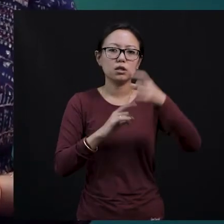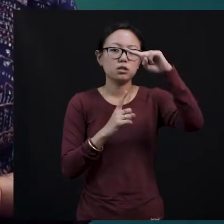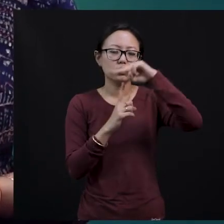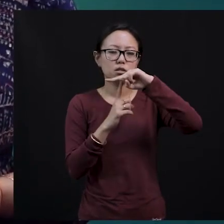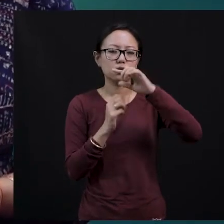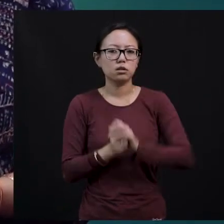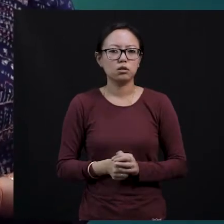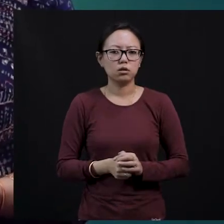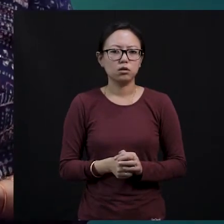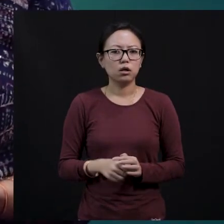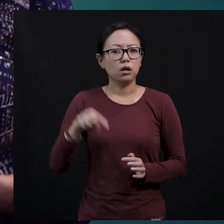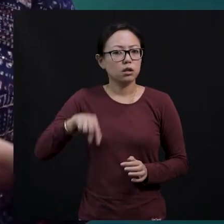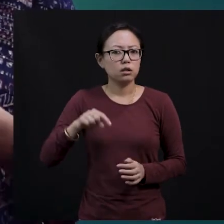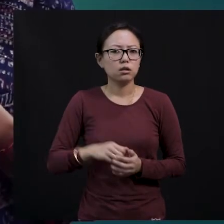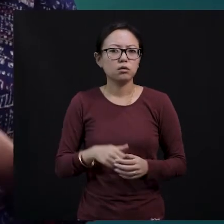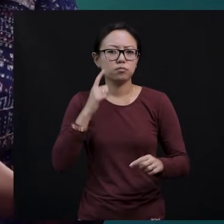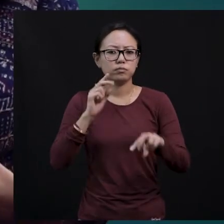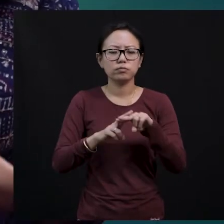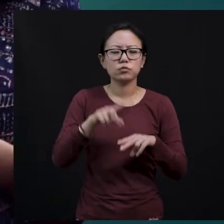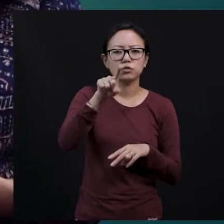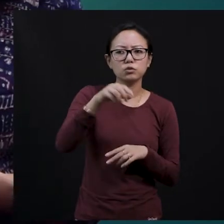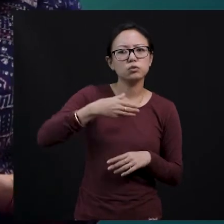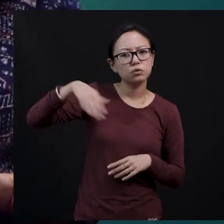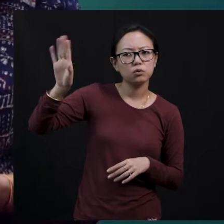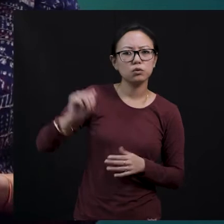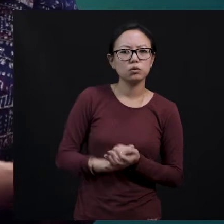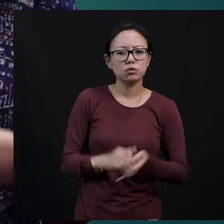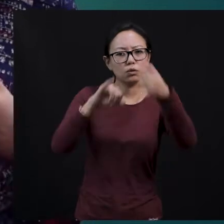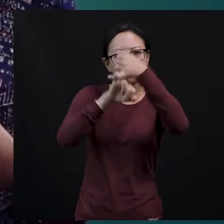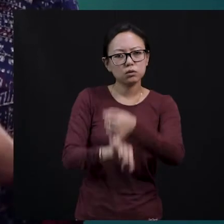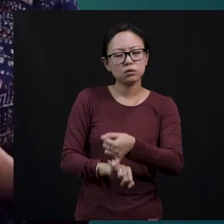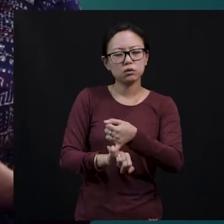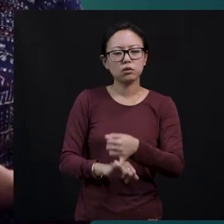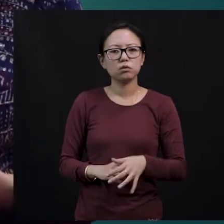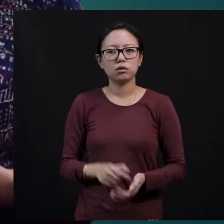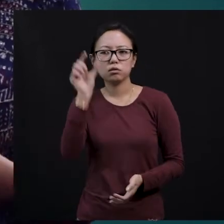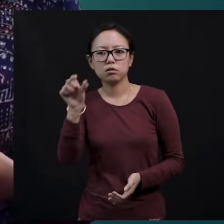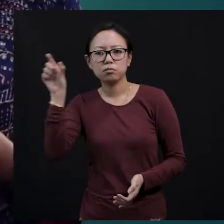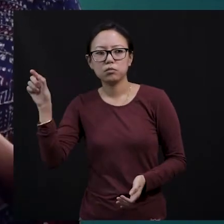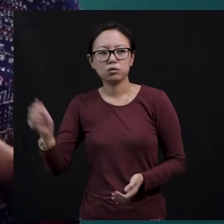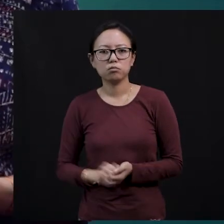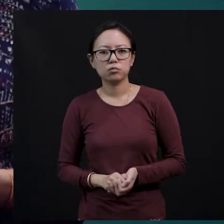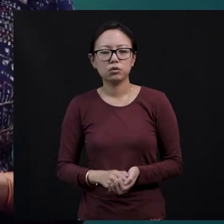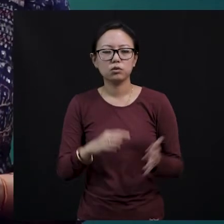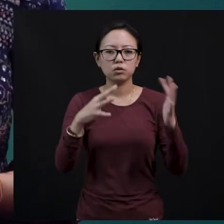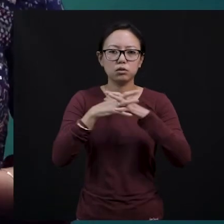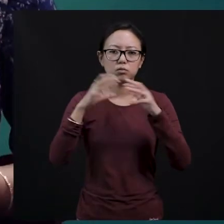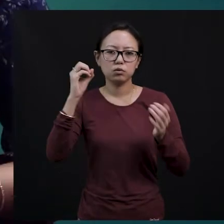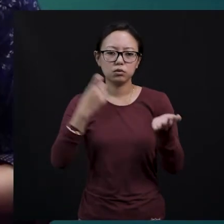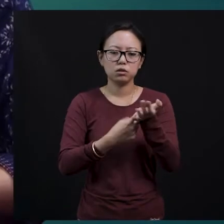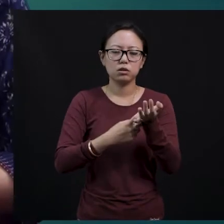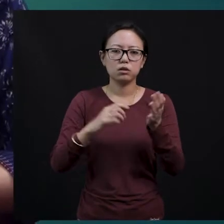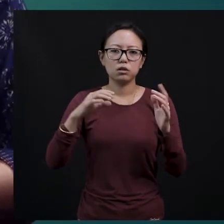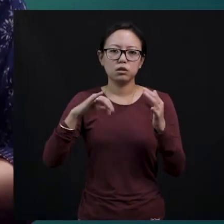a god. So his legacy is still followed by most of the political parties as well. So